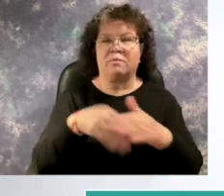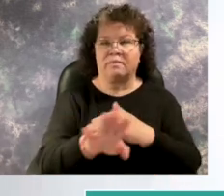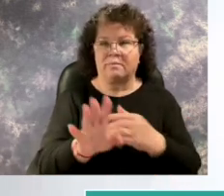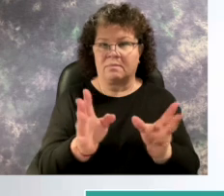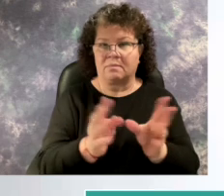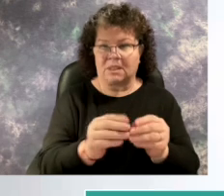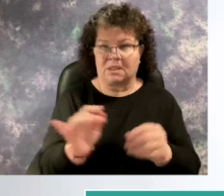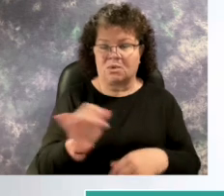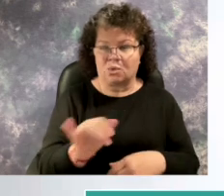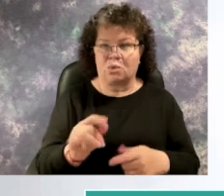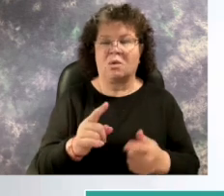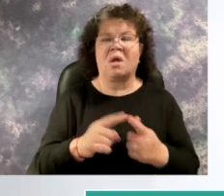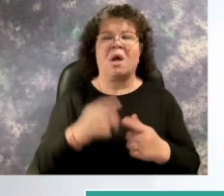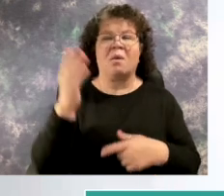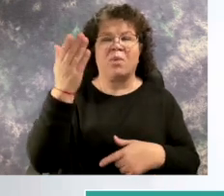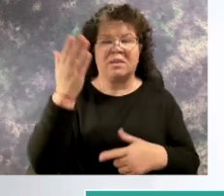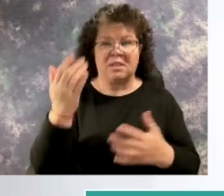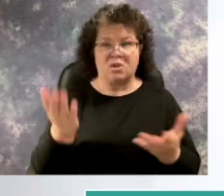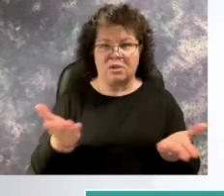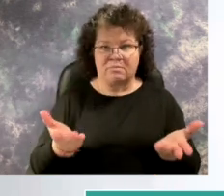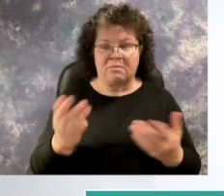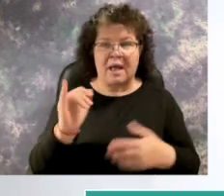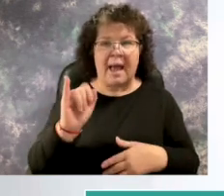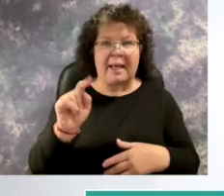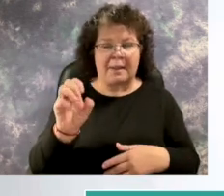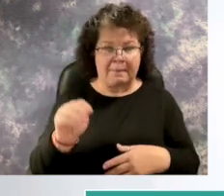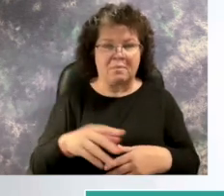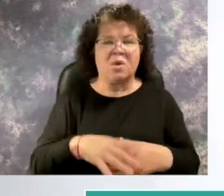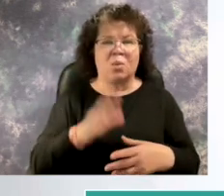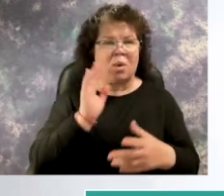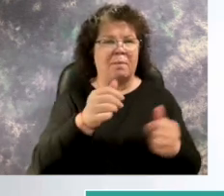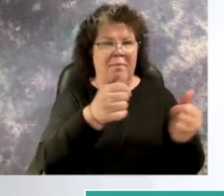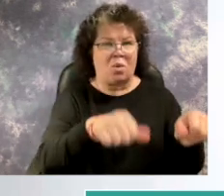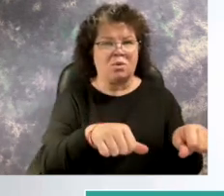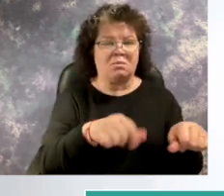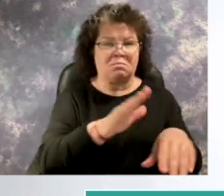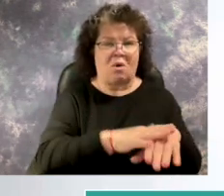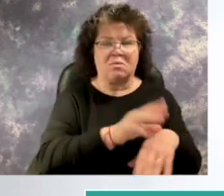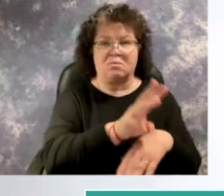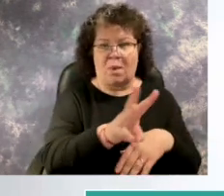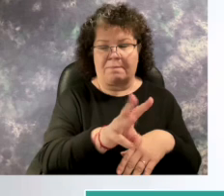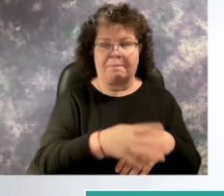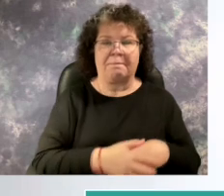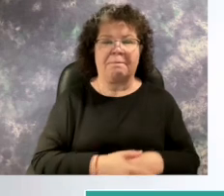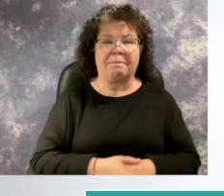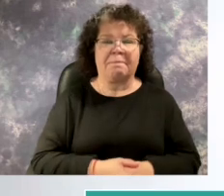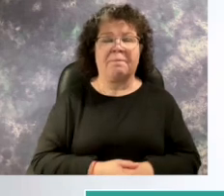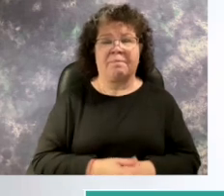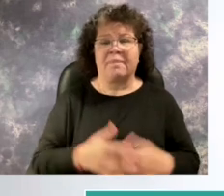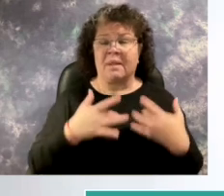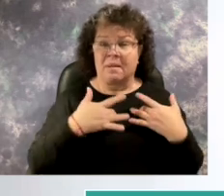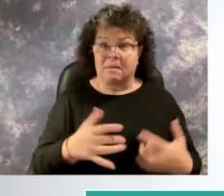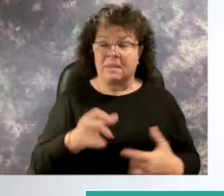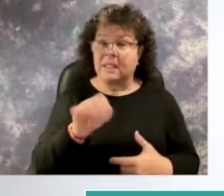presentation items posted over the next few days or weeks. And as usual, we are, if